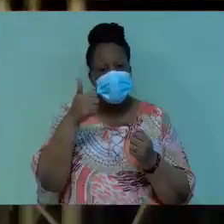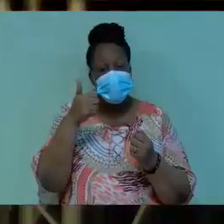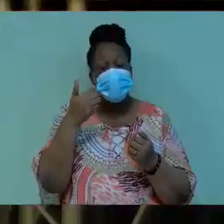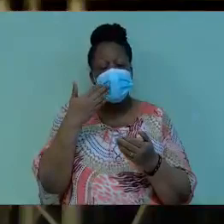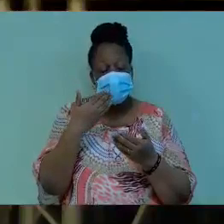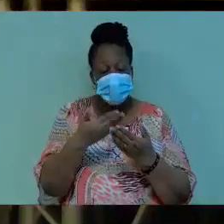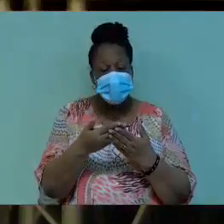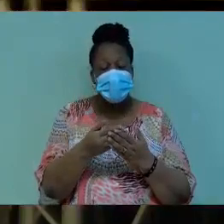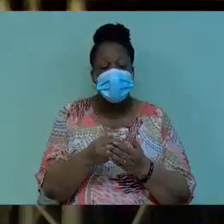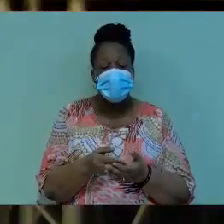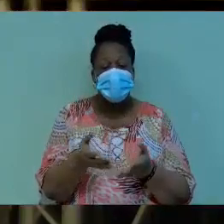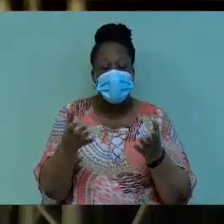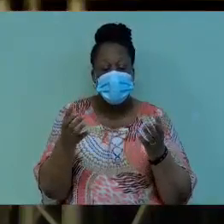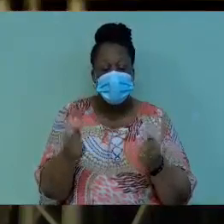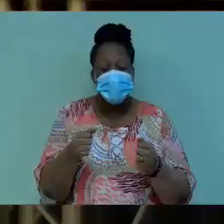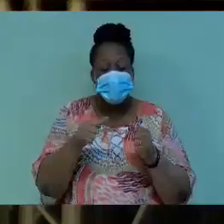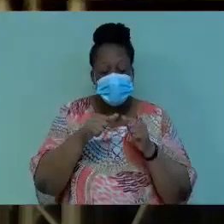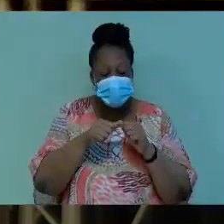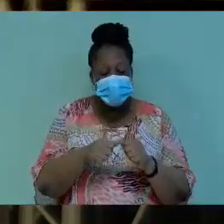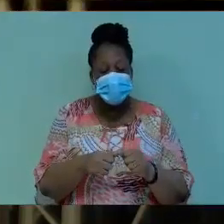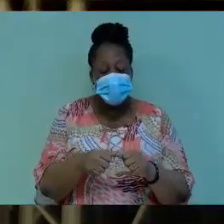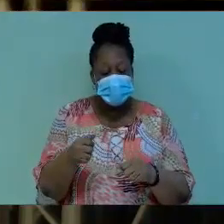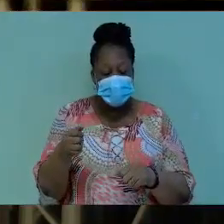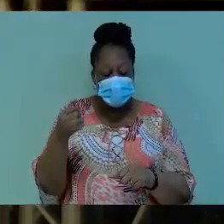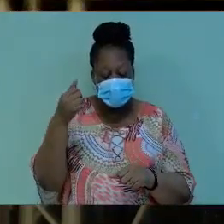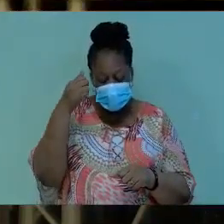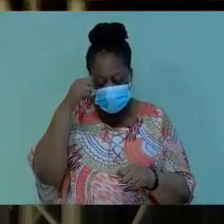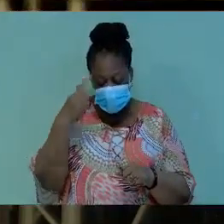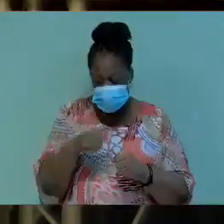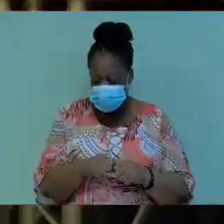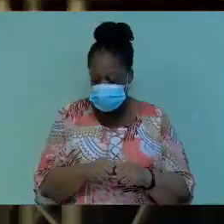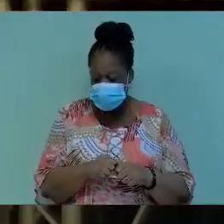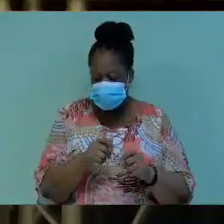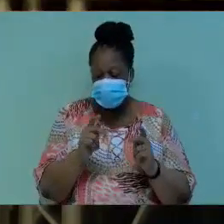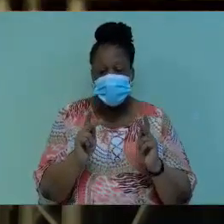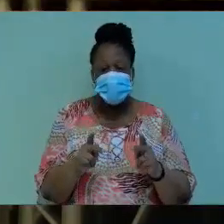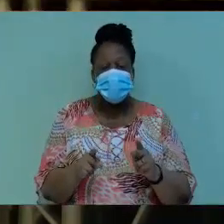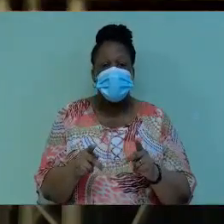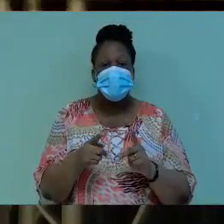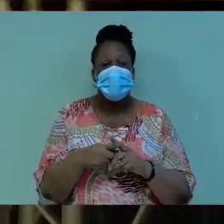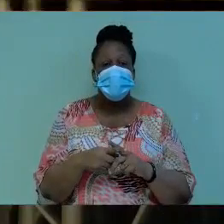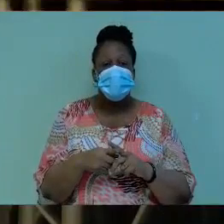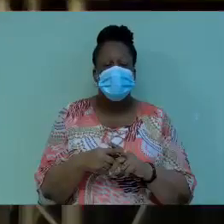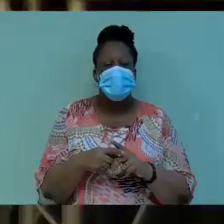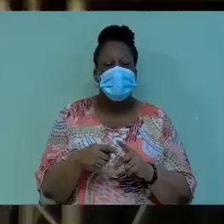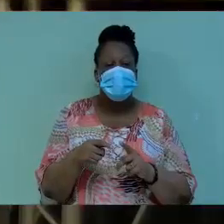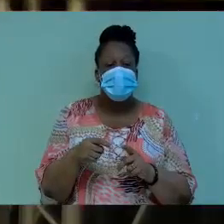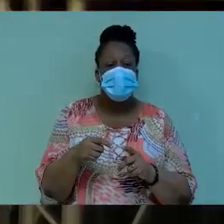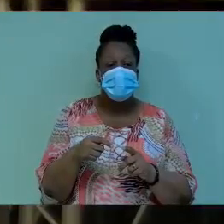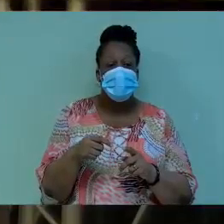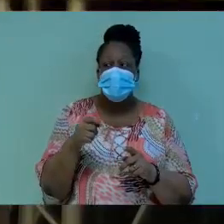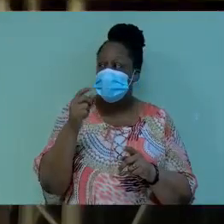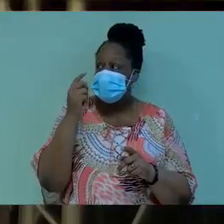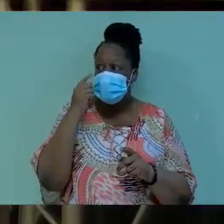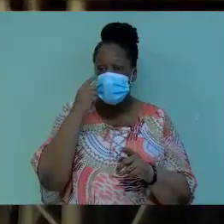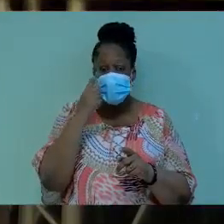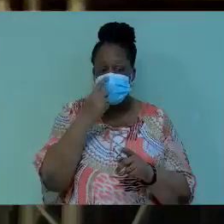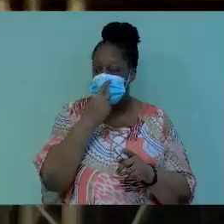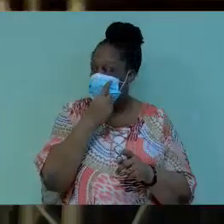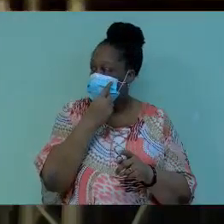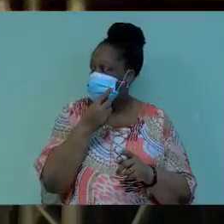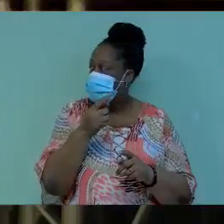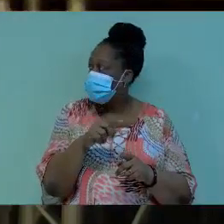We continue to remind residents and businesses to be vigilant and be always aware of your surroundings and those around